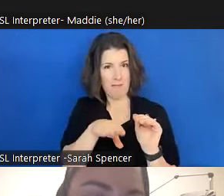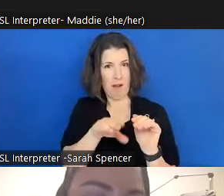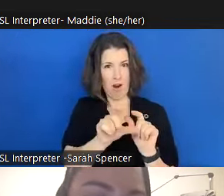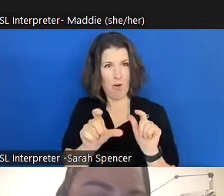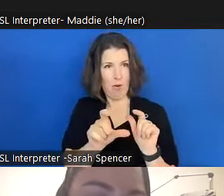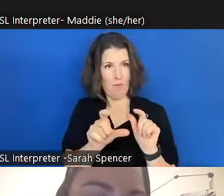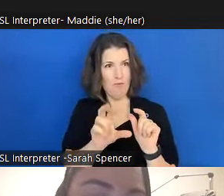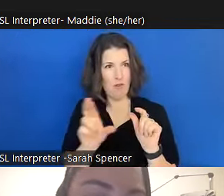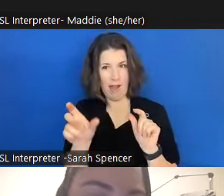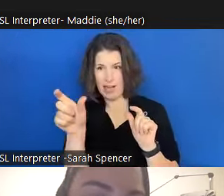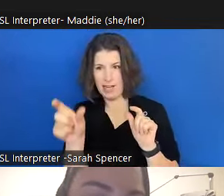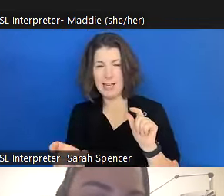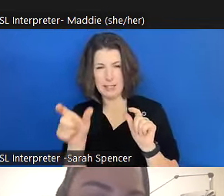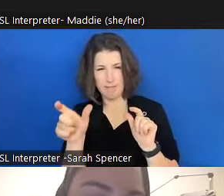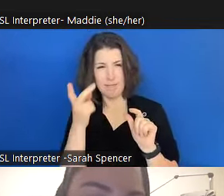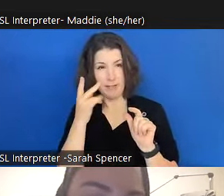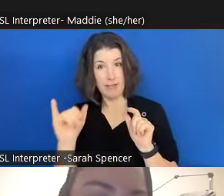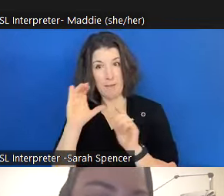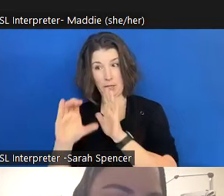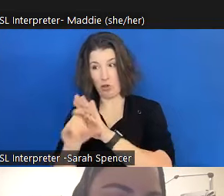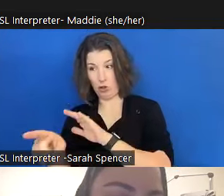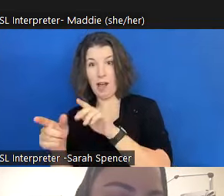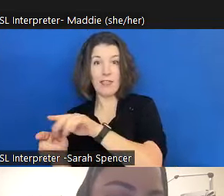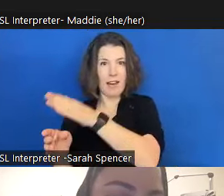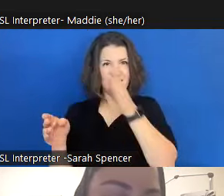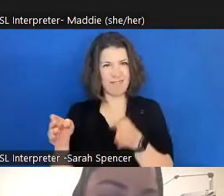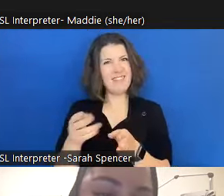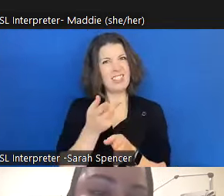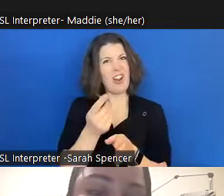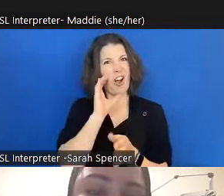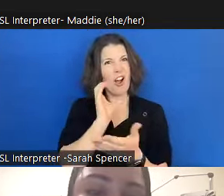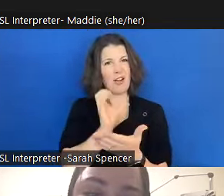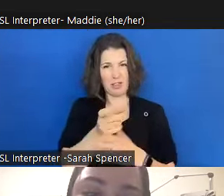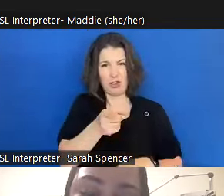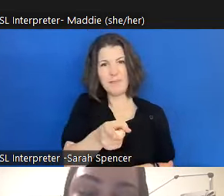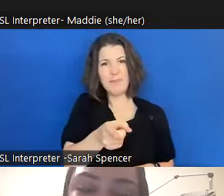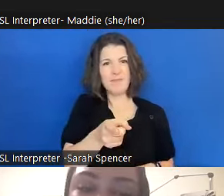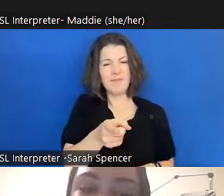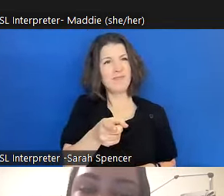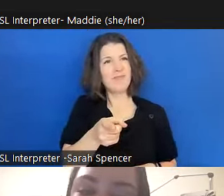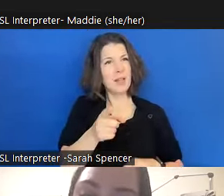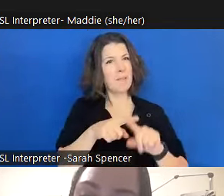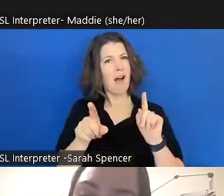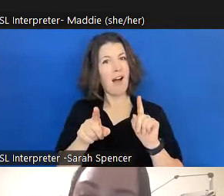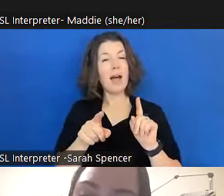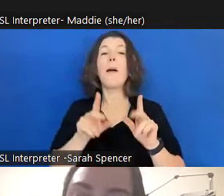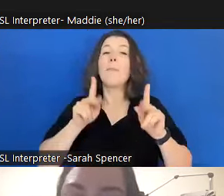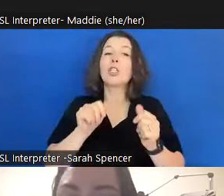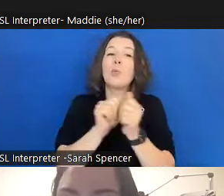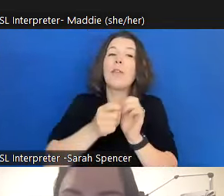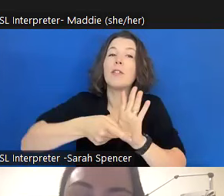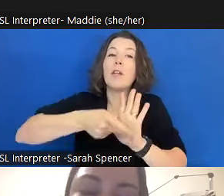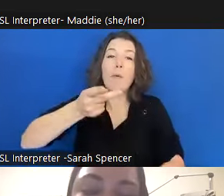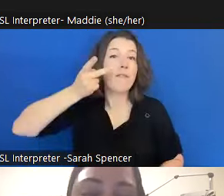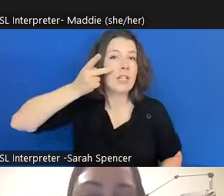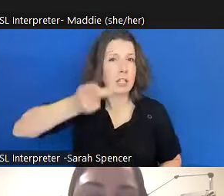right. And there's a picture next to it of a dog that someone with double vision might